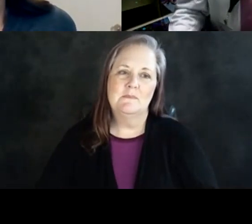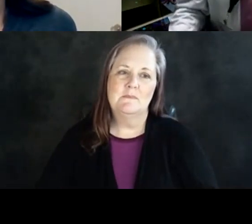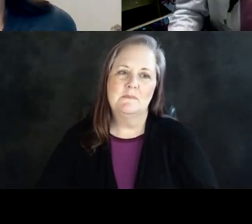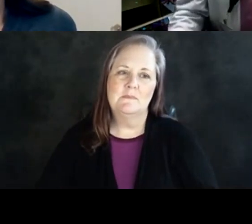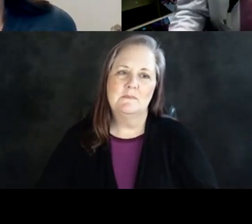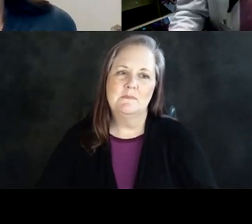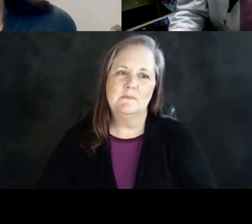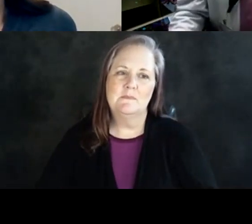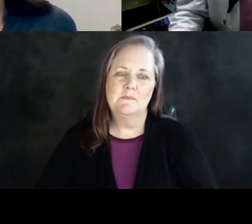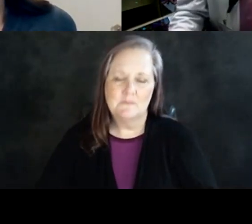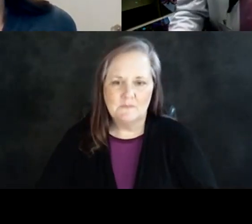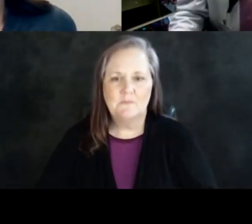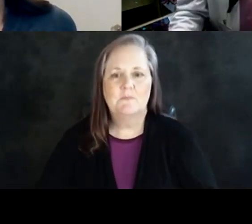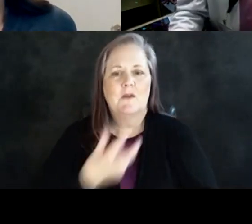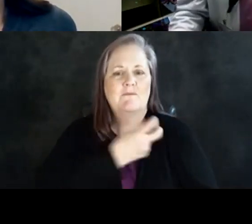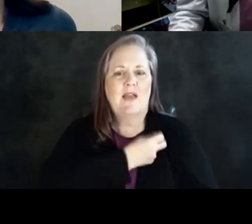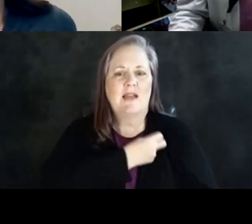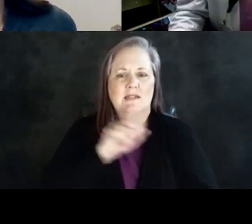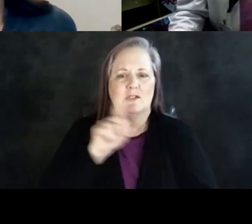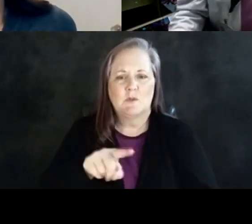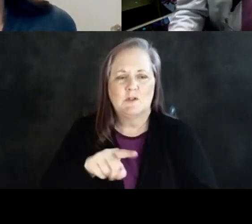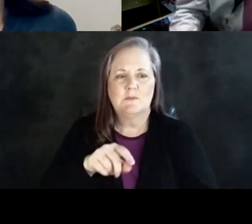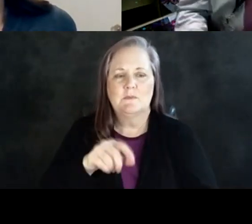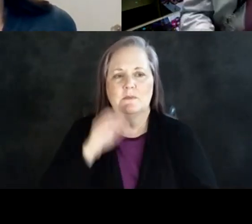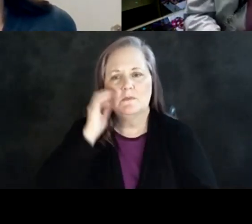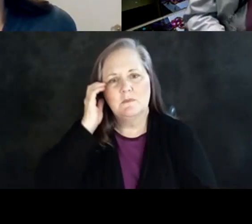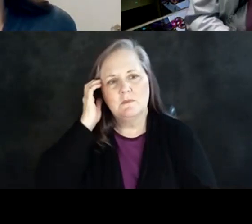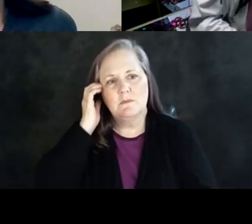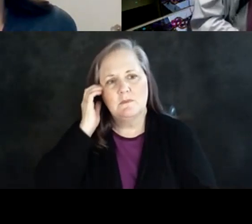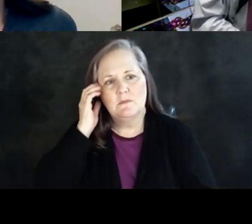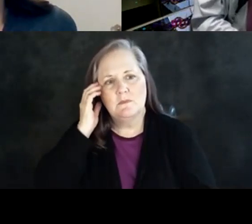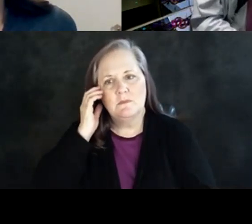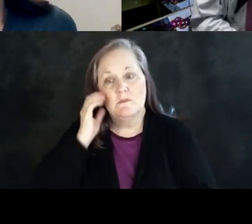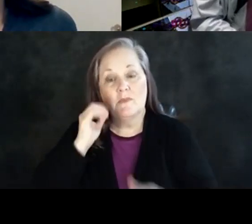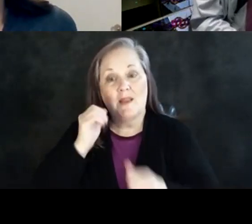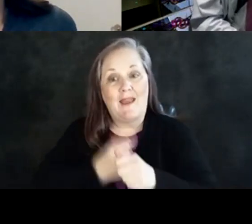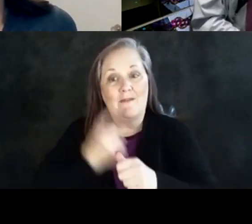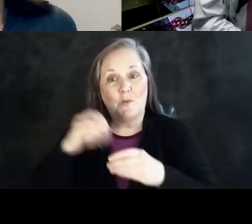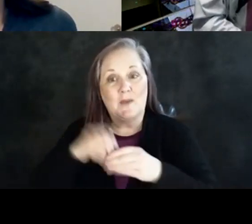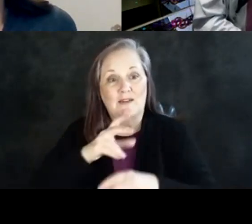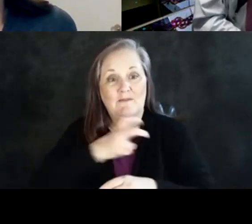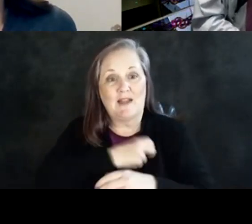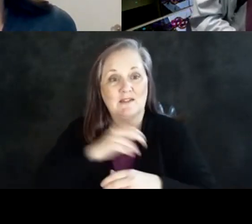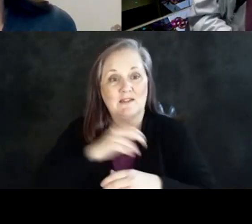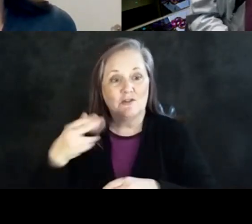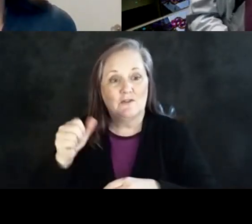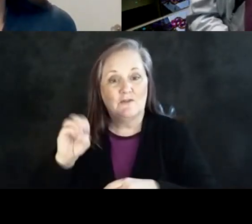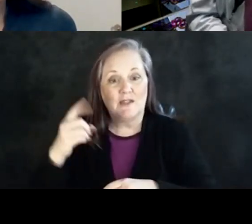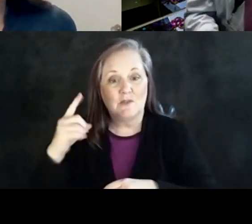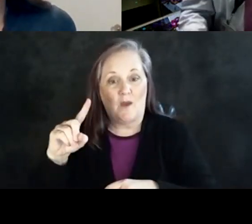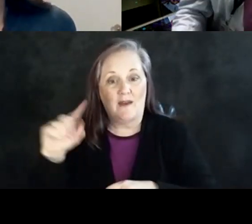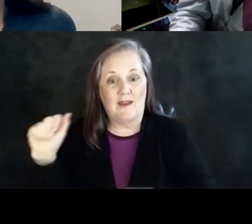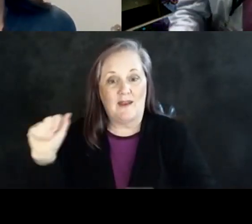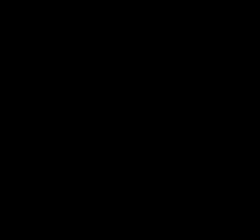Again, with vaccination question, they're asking, are everyone in the vaccine phase 1A, I'm gonna pull up the